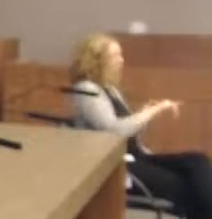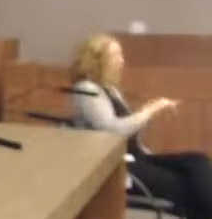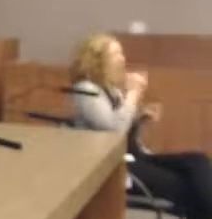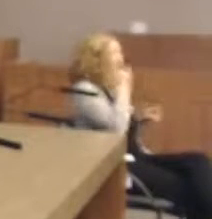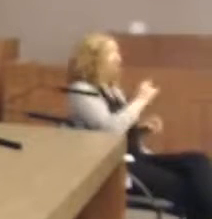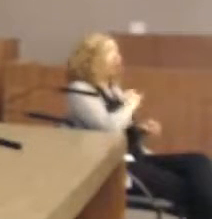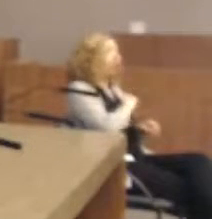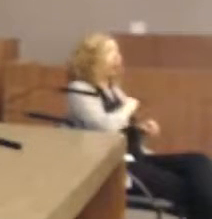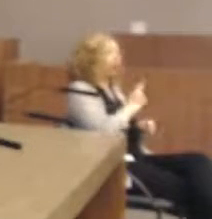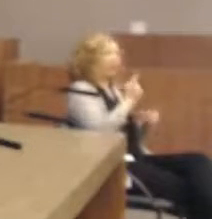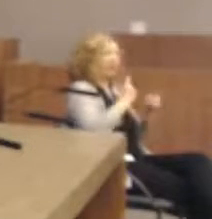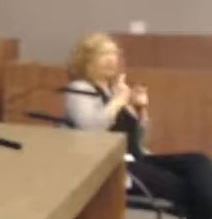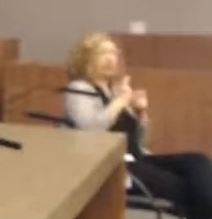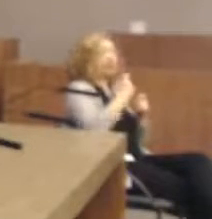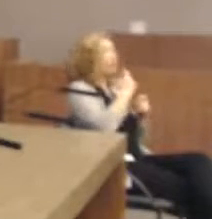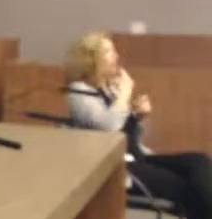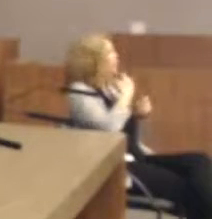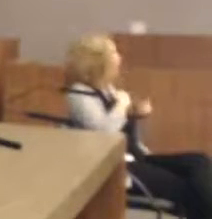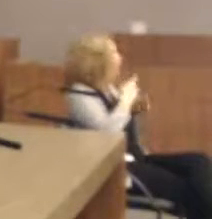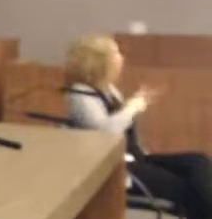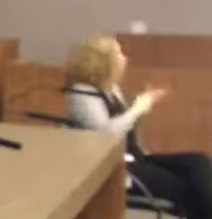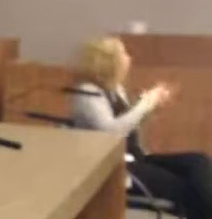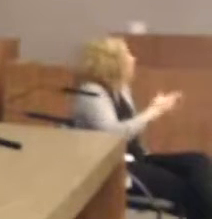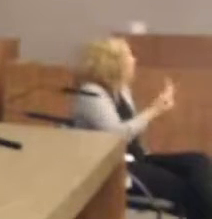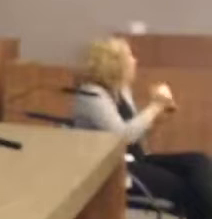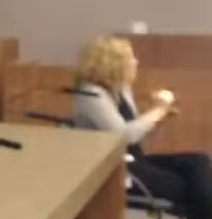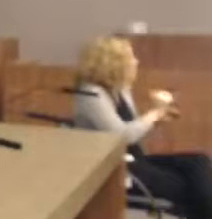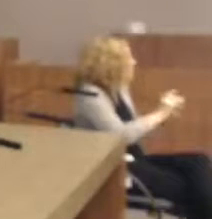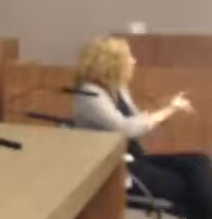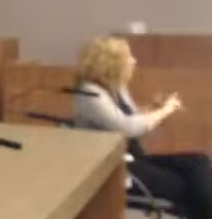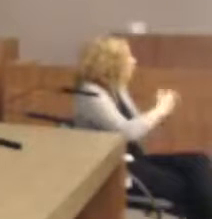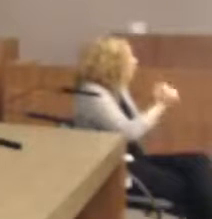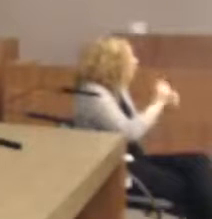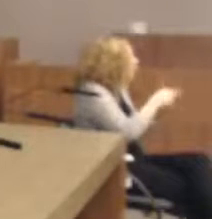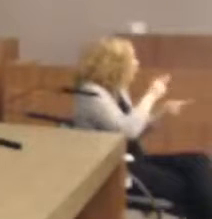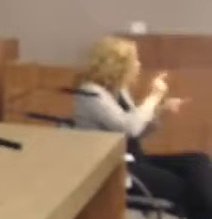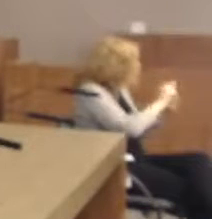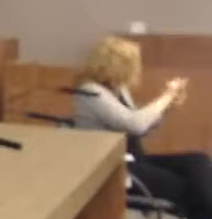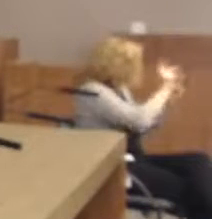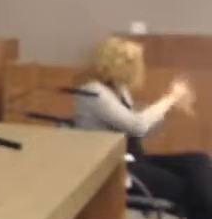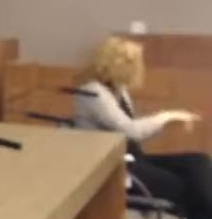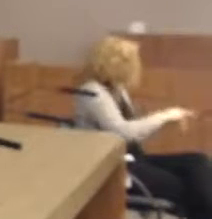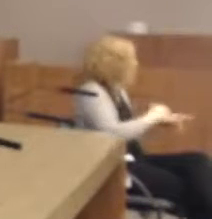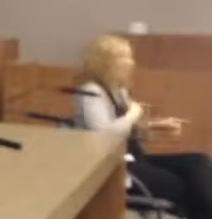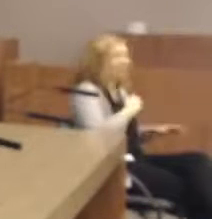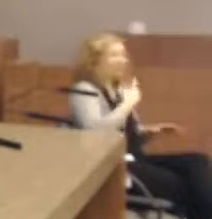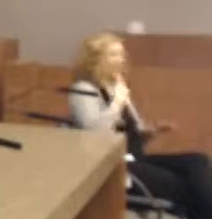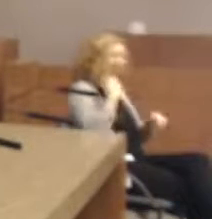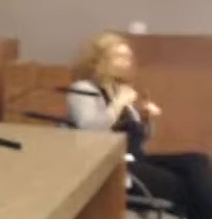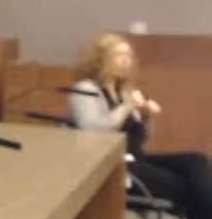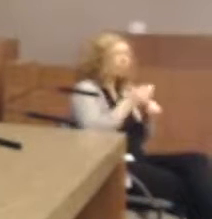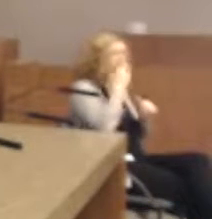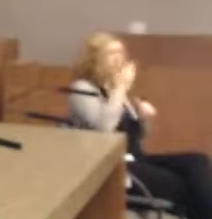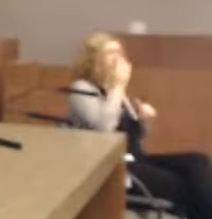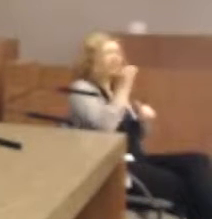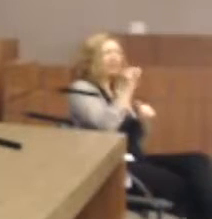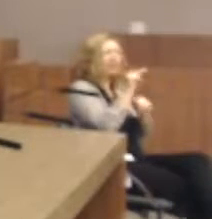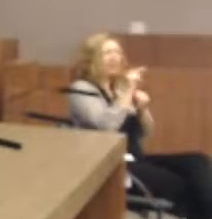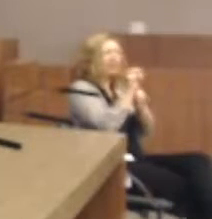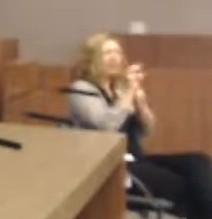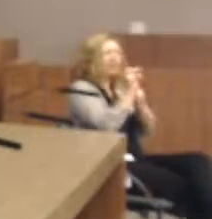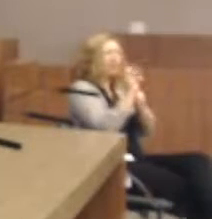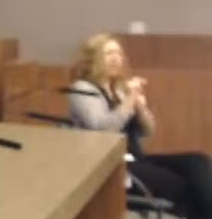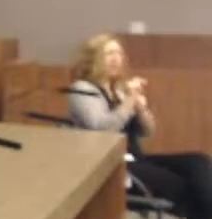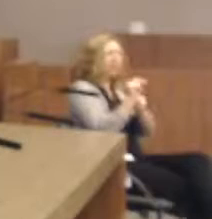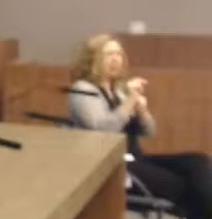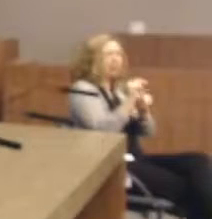police officer is asking me, tell me what happened last night, start with when you met this person, and I say, I remember smelling cinnamon, that